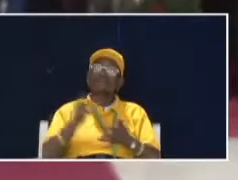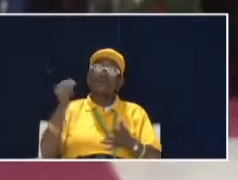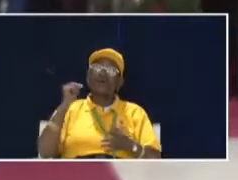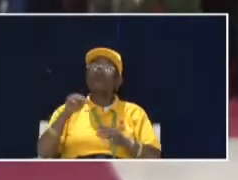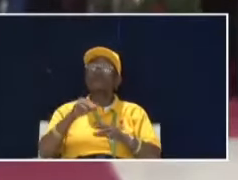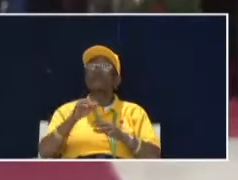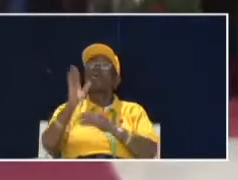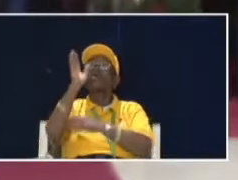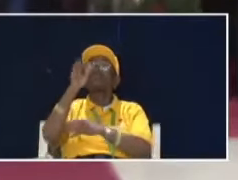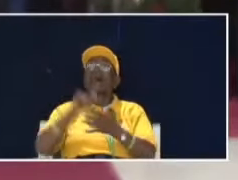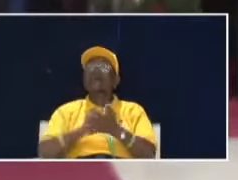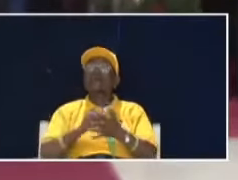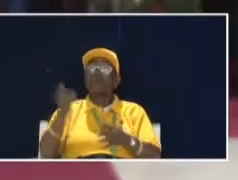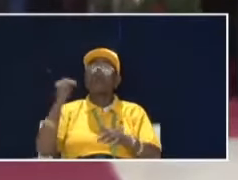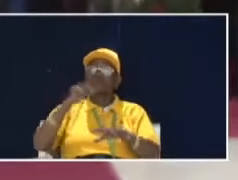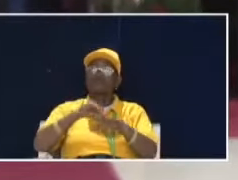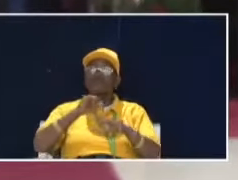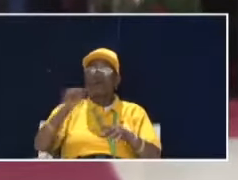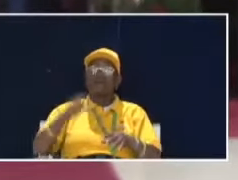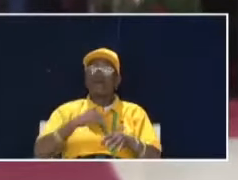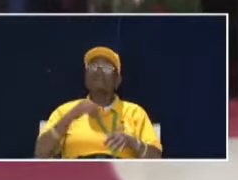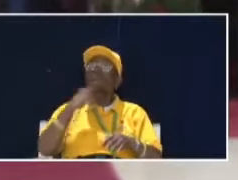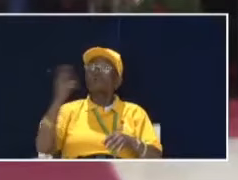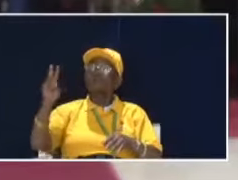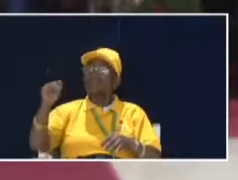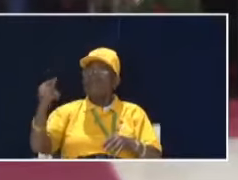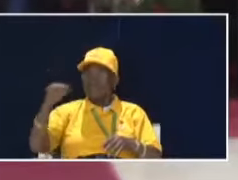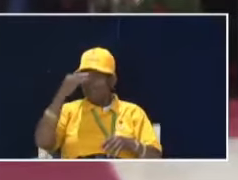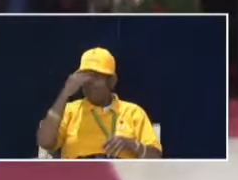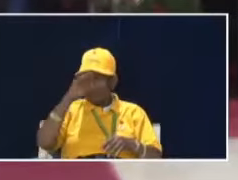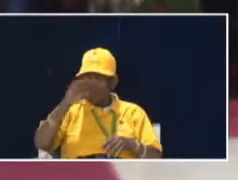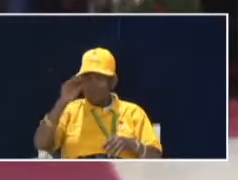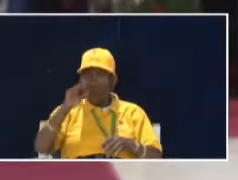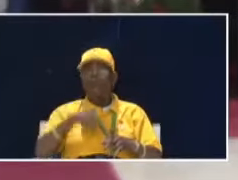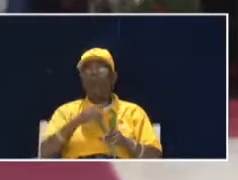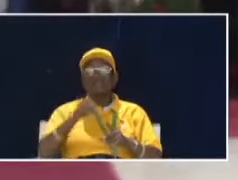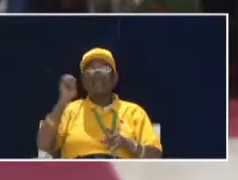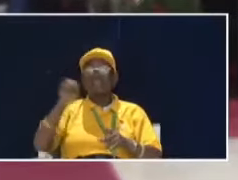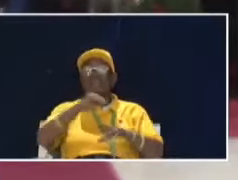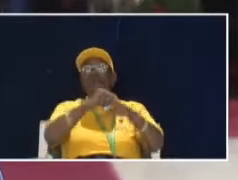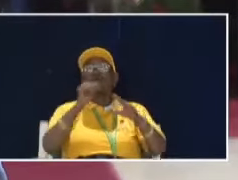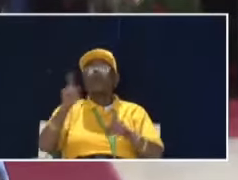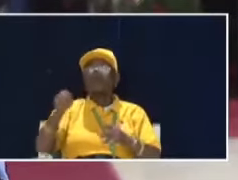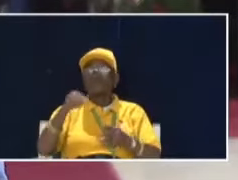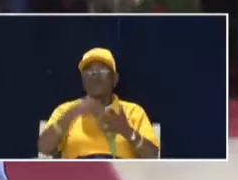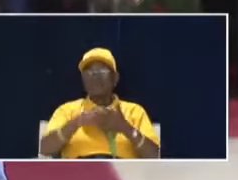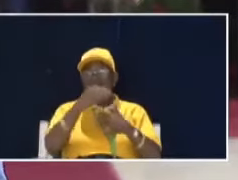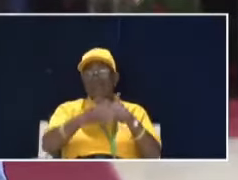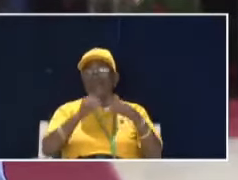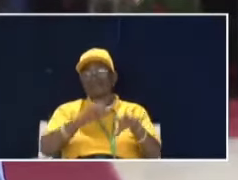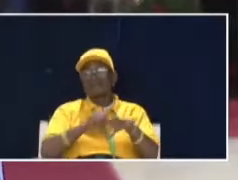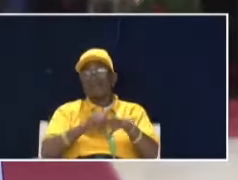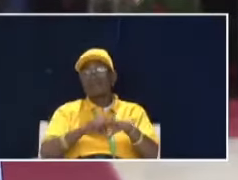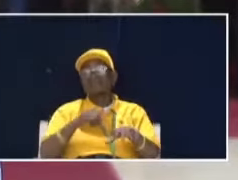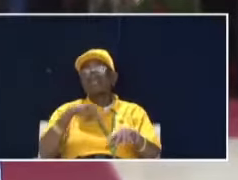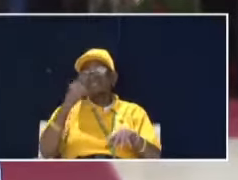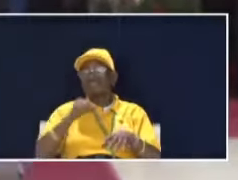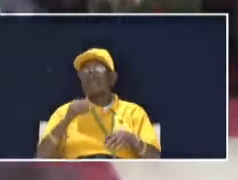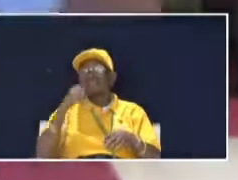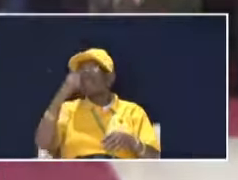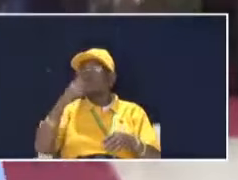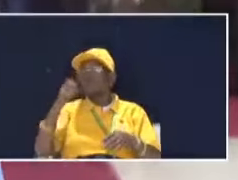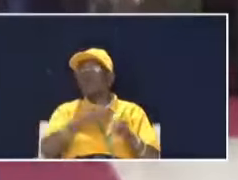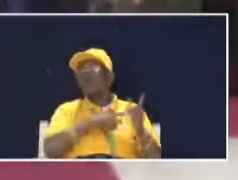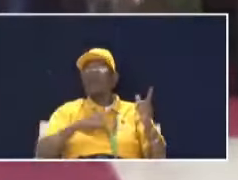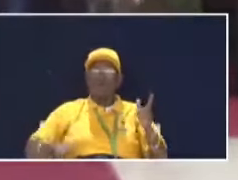Then he said to the boy, when he calls you next time, say, speak, Lord, for thy servant heareth. How